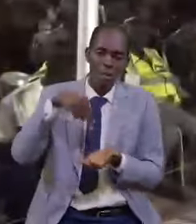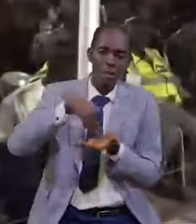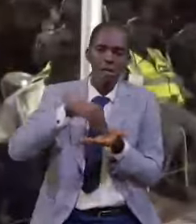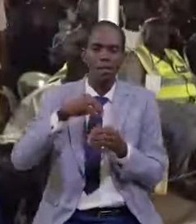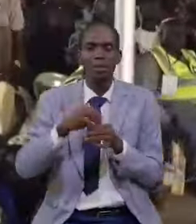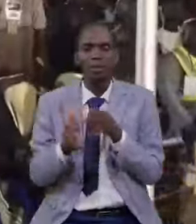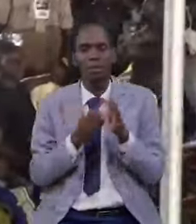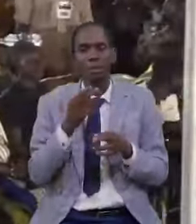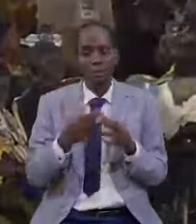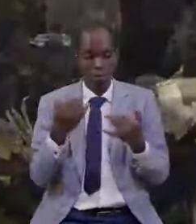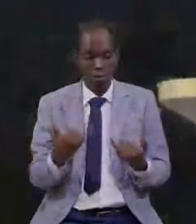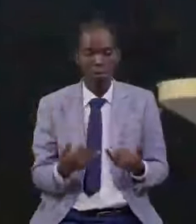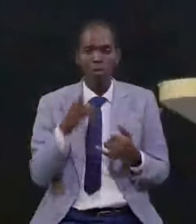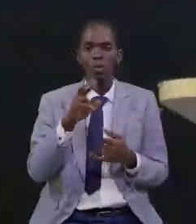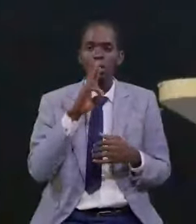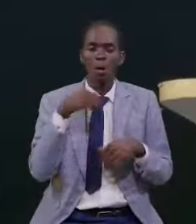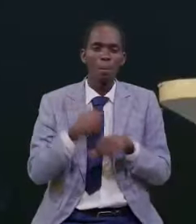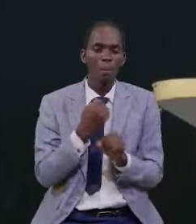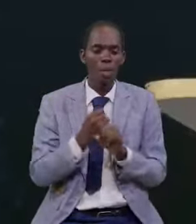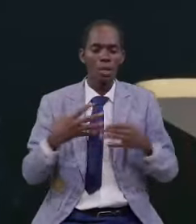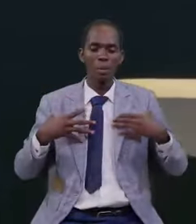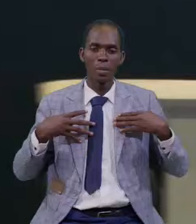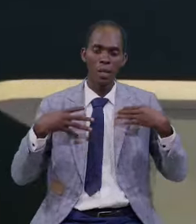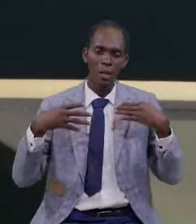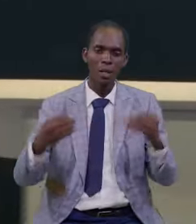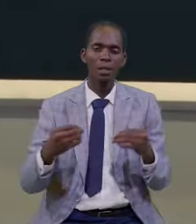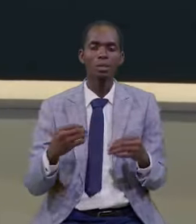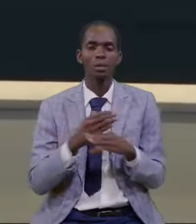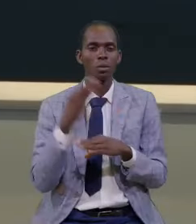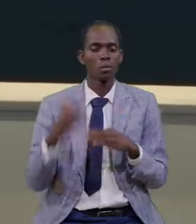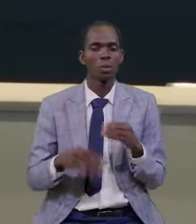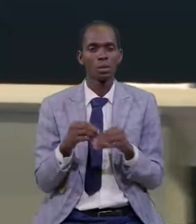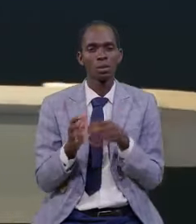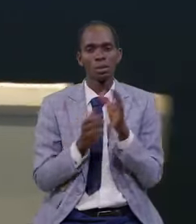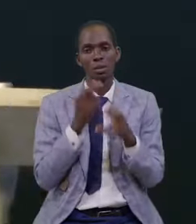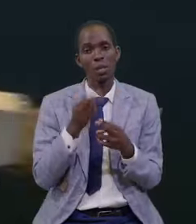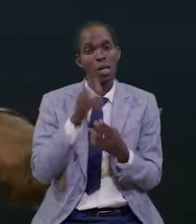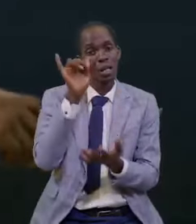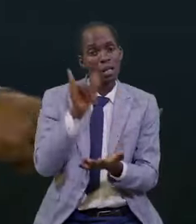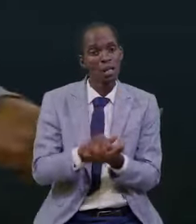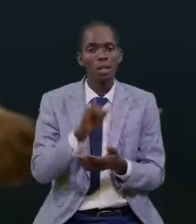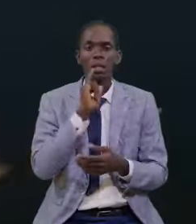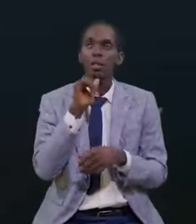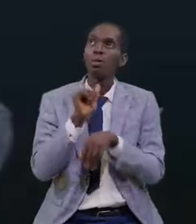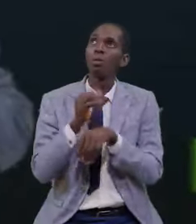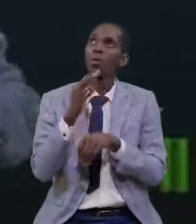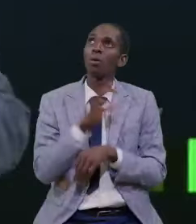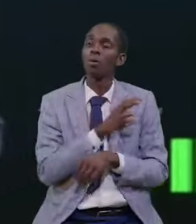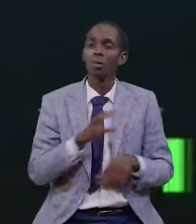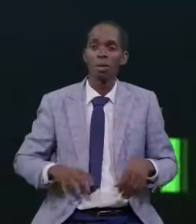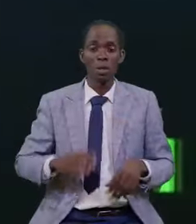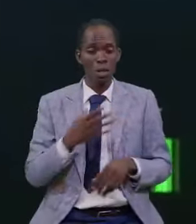now you are made whole. That the work of Christ until today is still